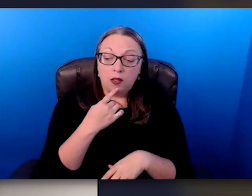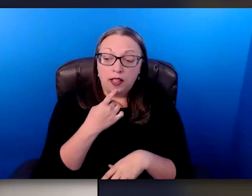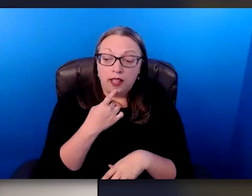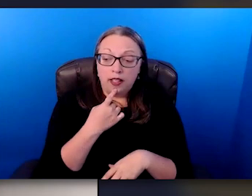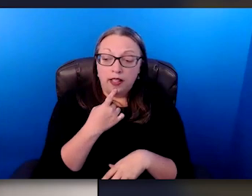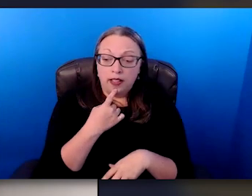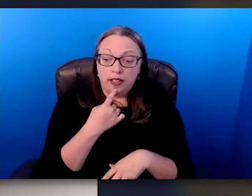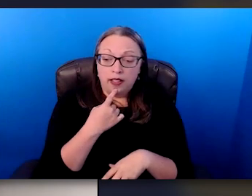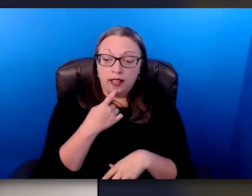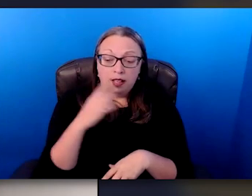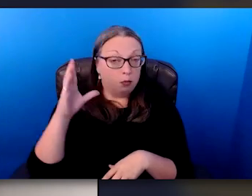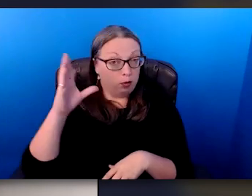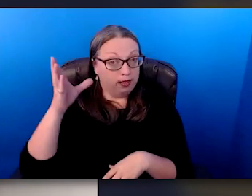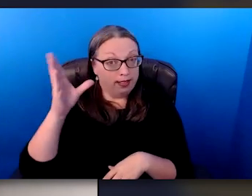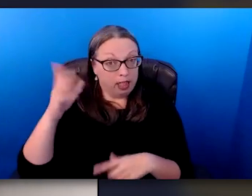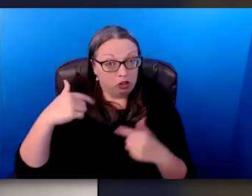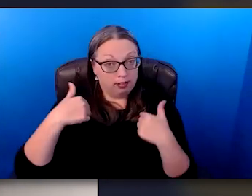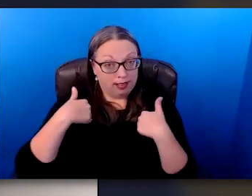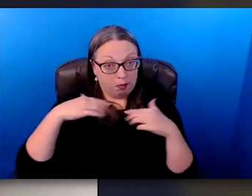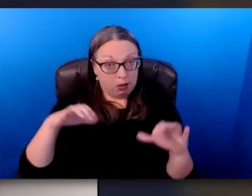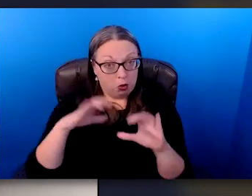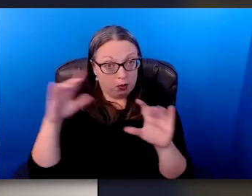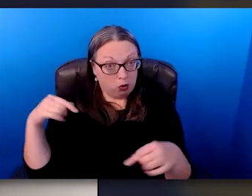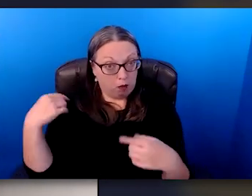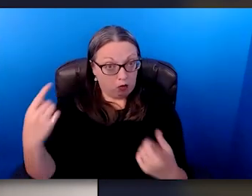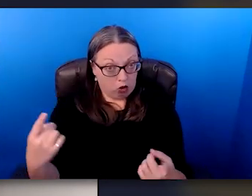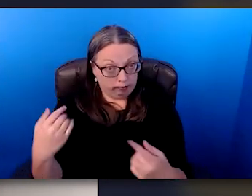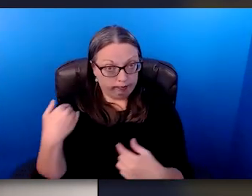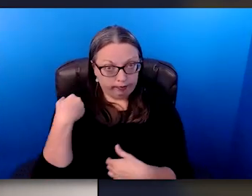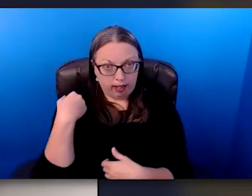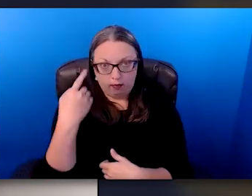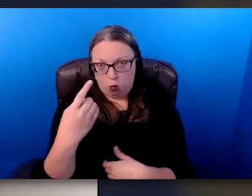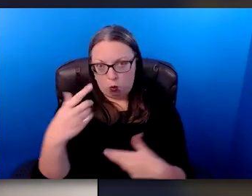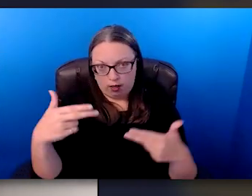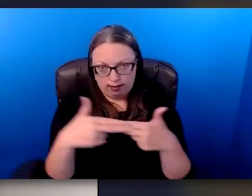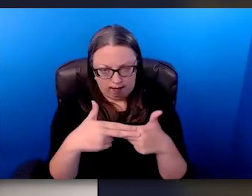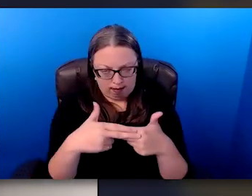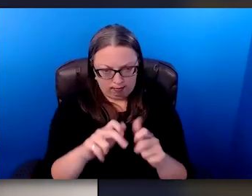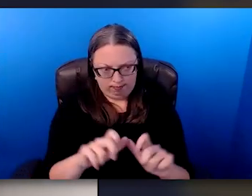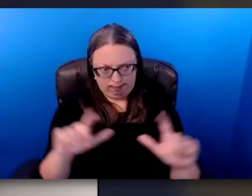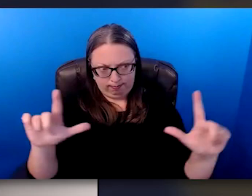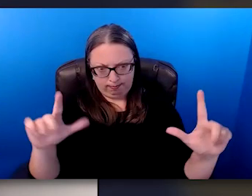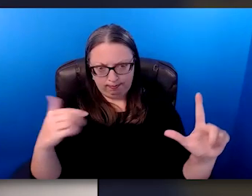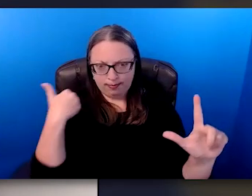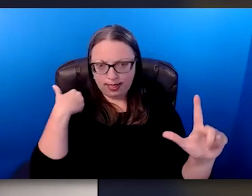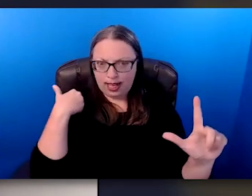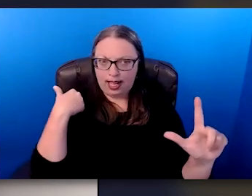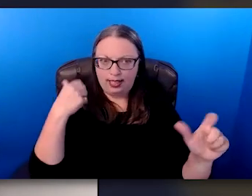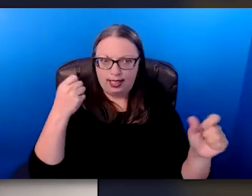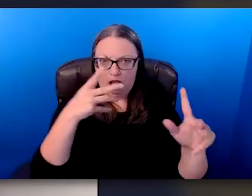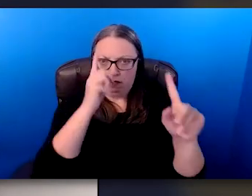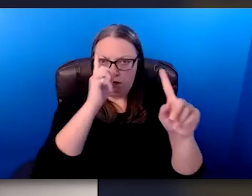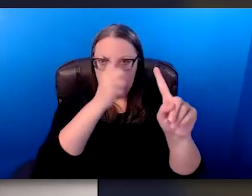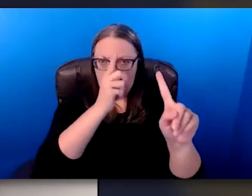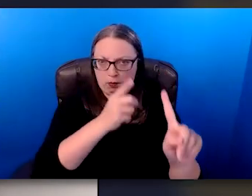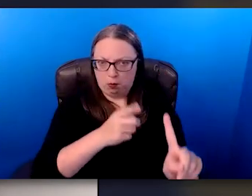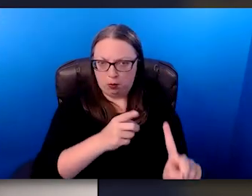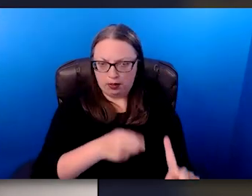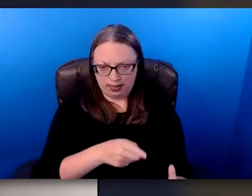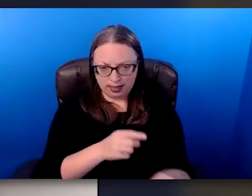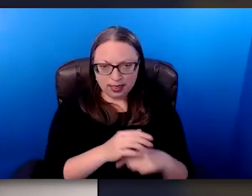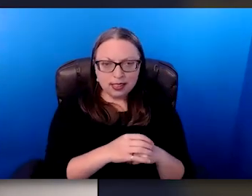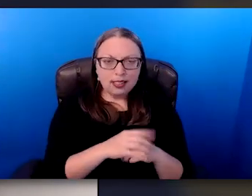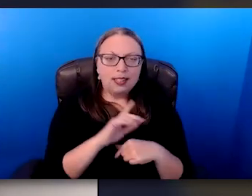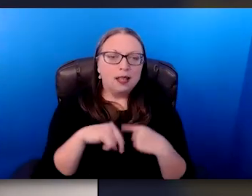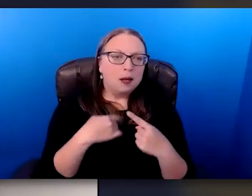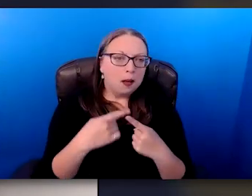in these presentations I've been giving, there's one slide that, has a bunch of bullet points on it, as many slides do,